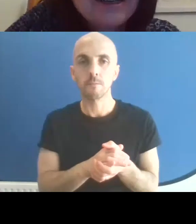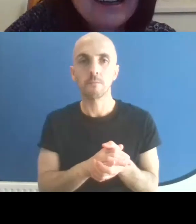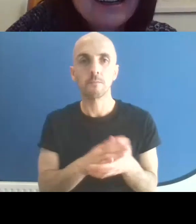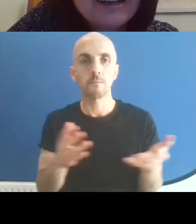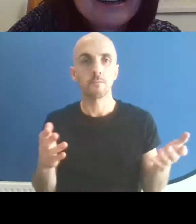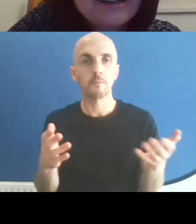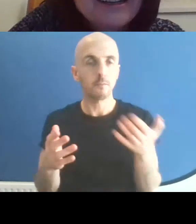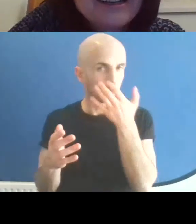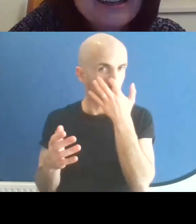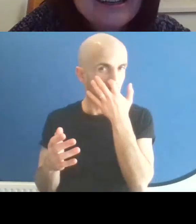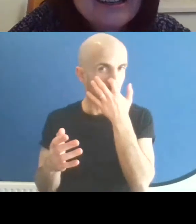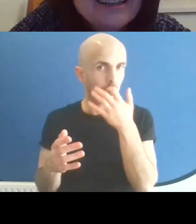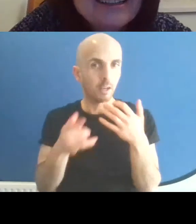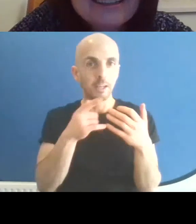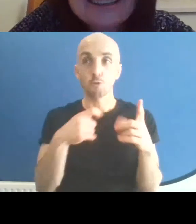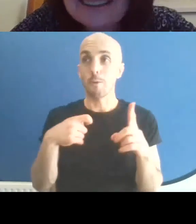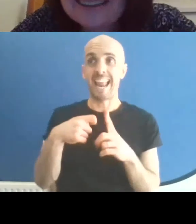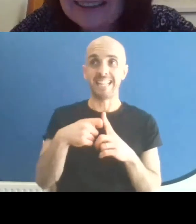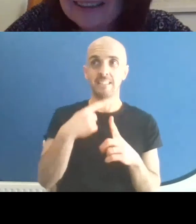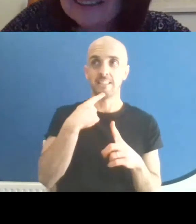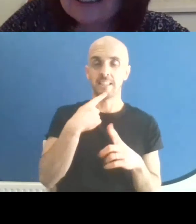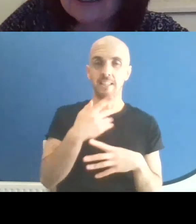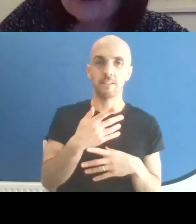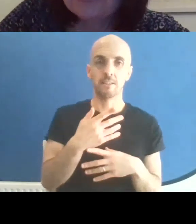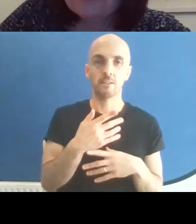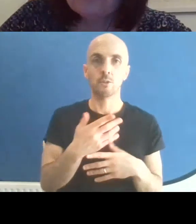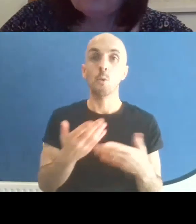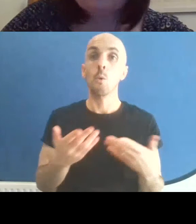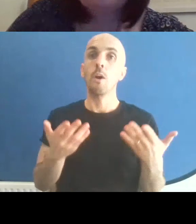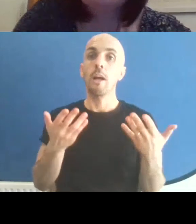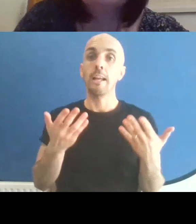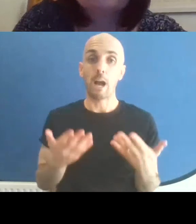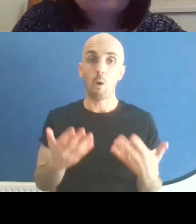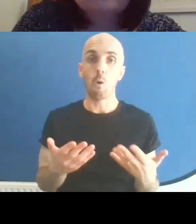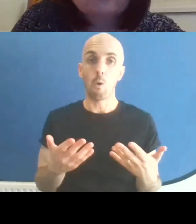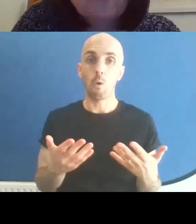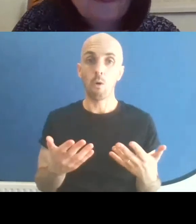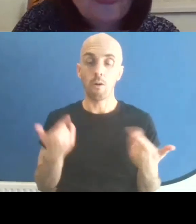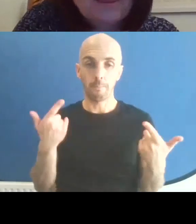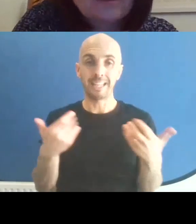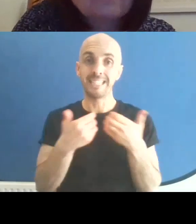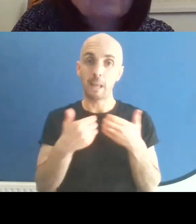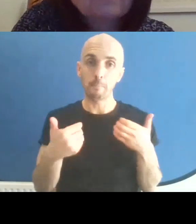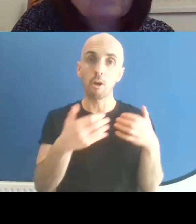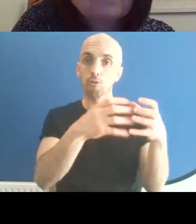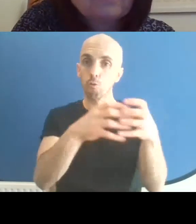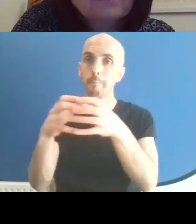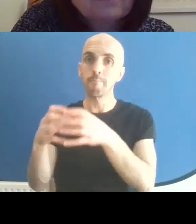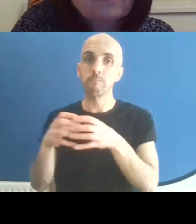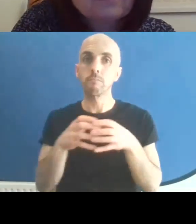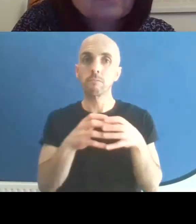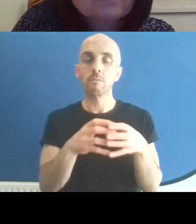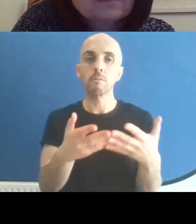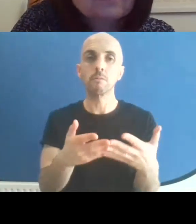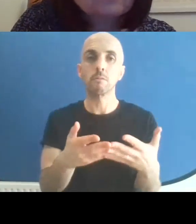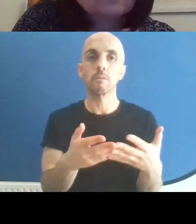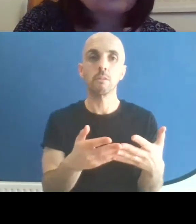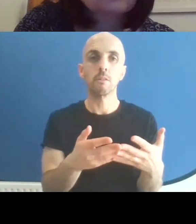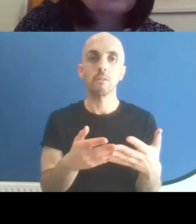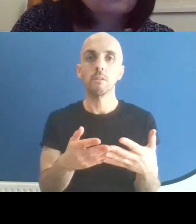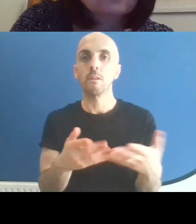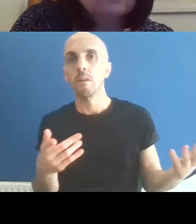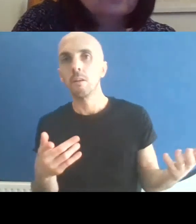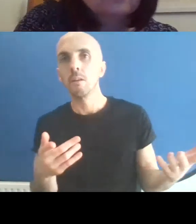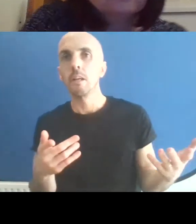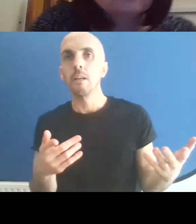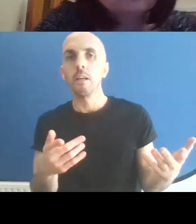magic of the technology. So this exercise here with the breakout rooms does take just like 1 minute's time.